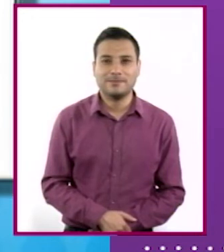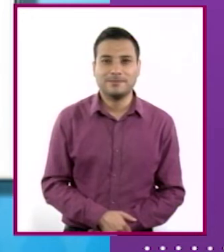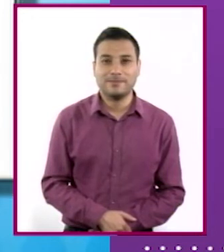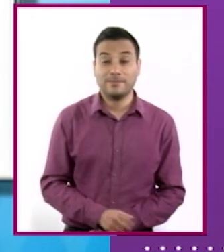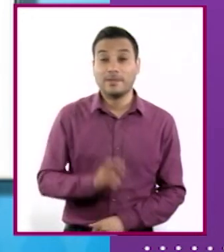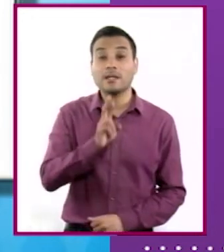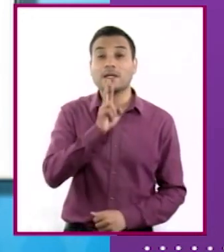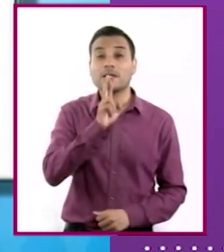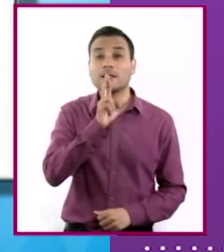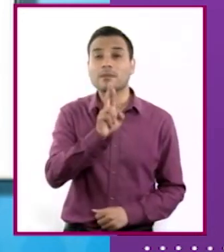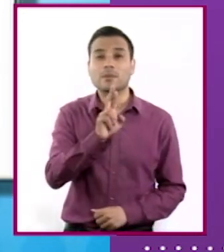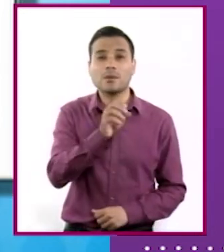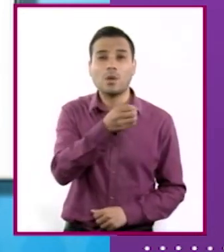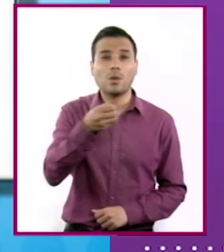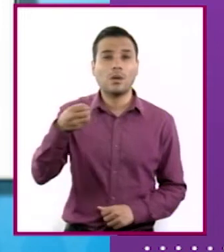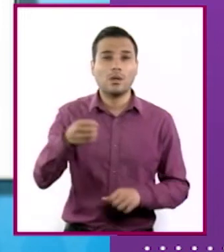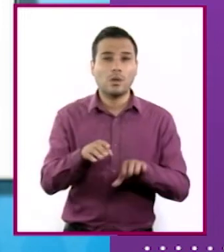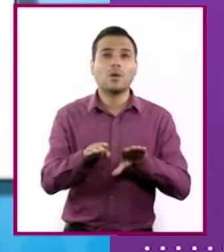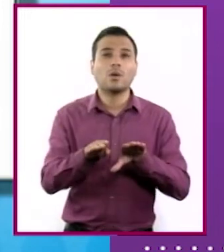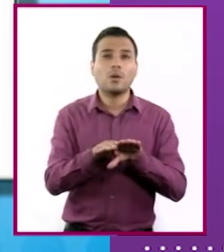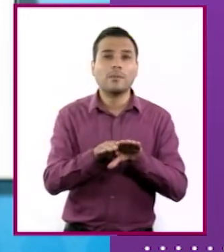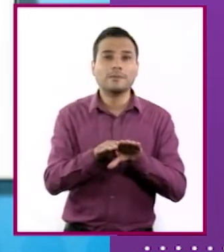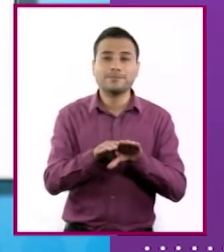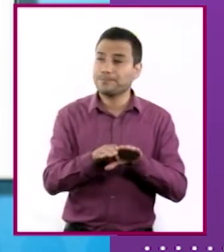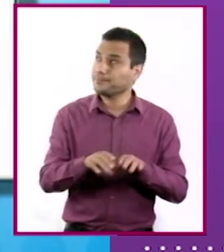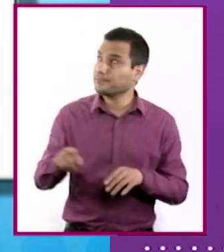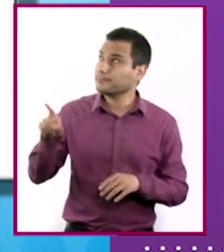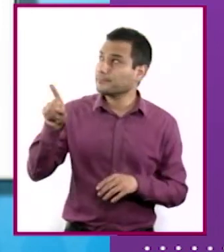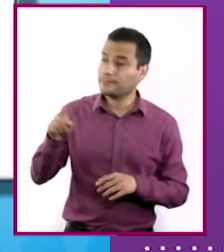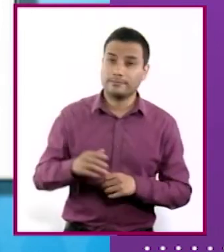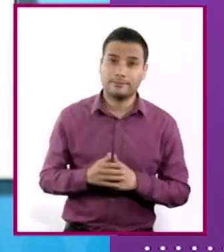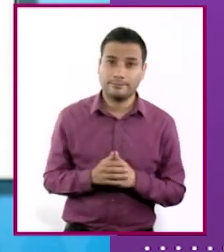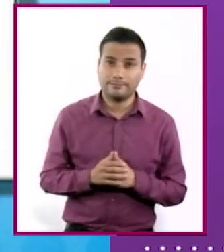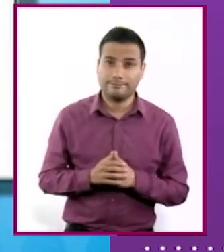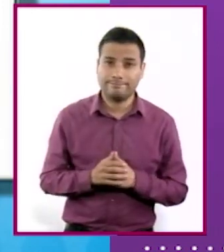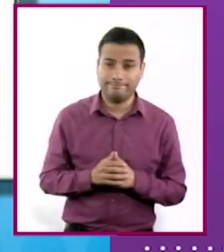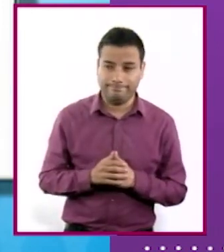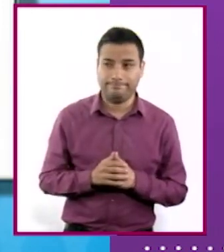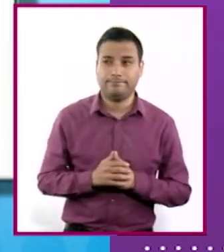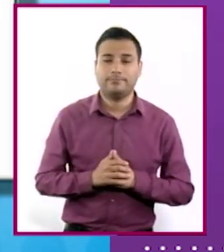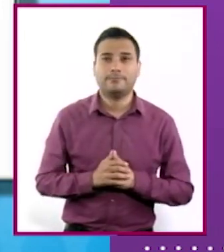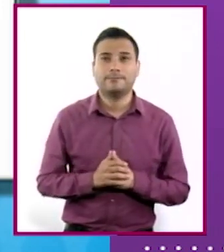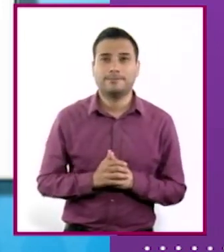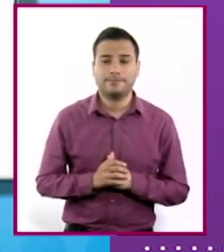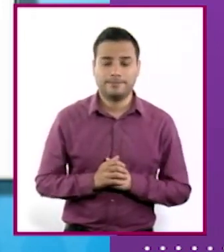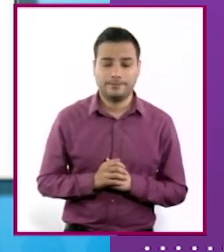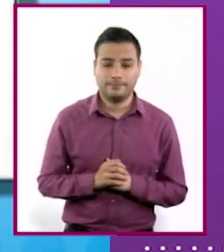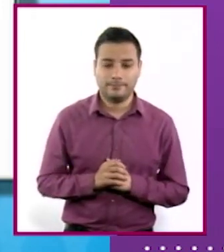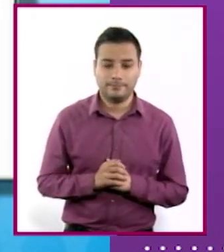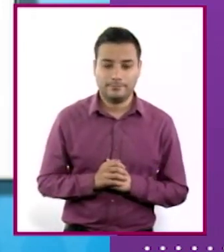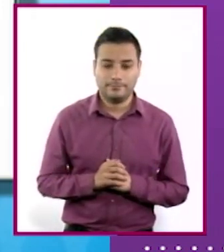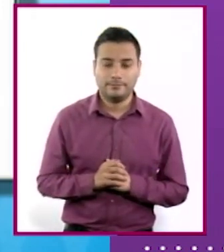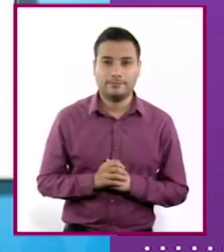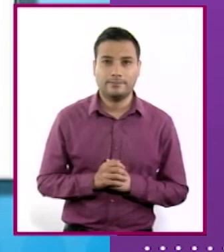Las respuestas son first, then, after